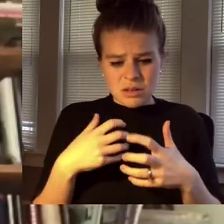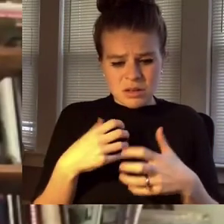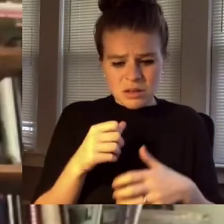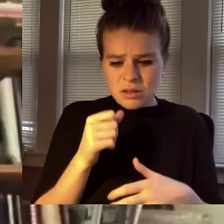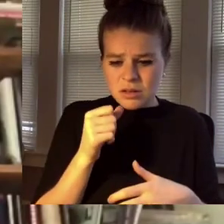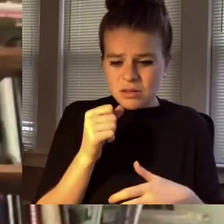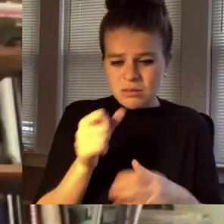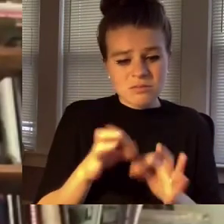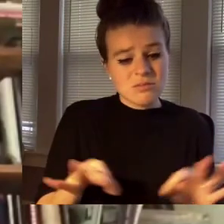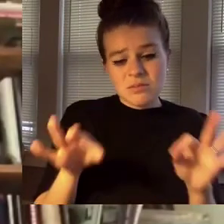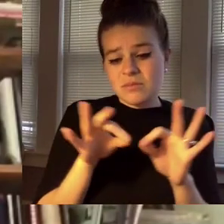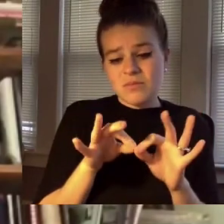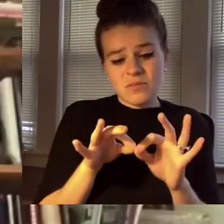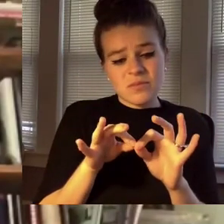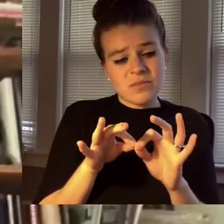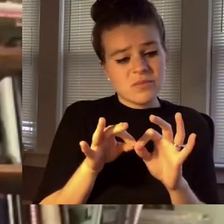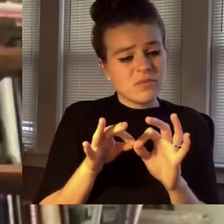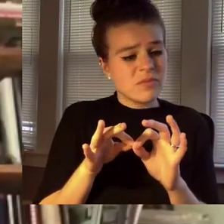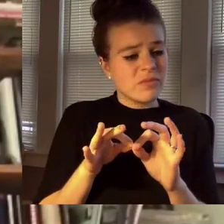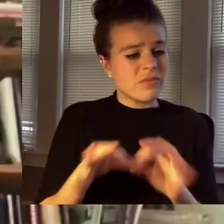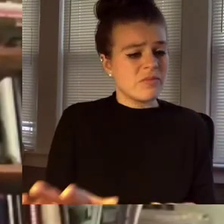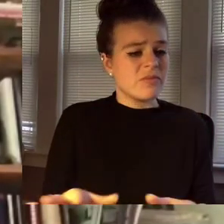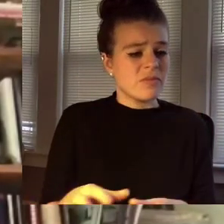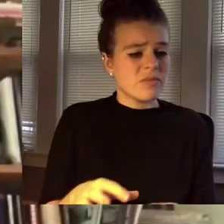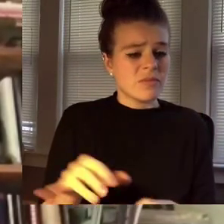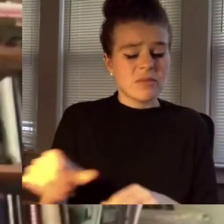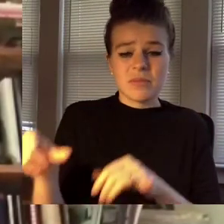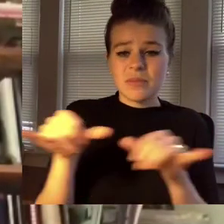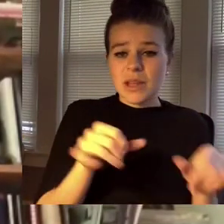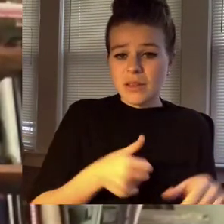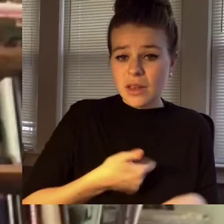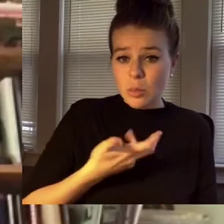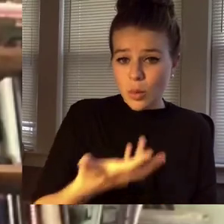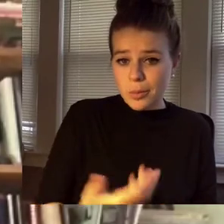insignificantly and impotently like a poem.